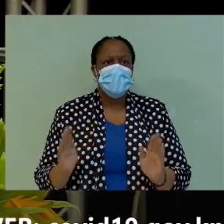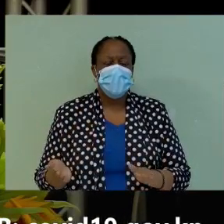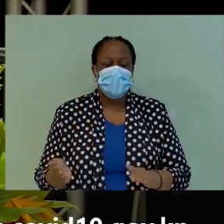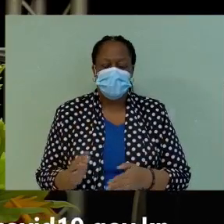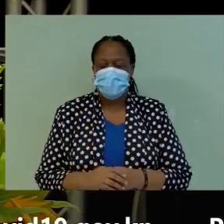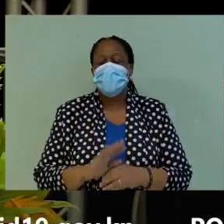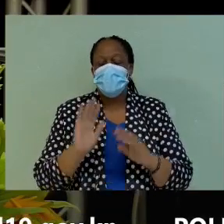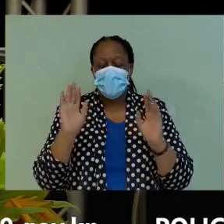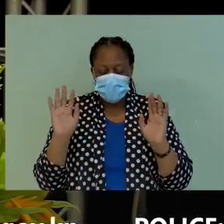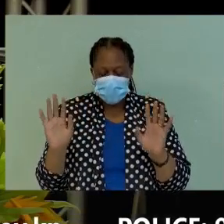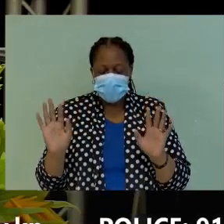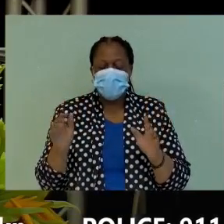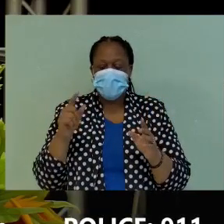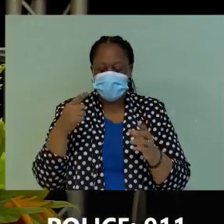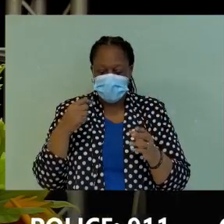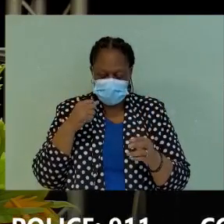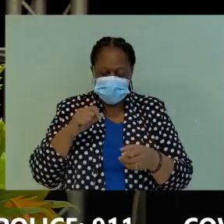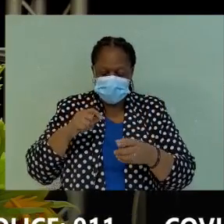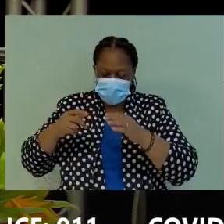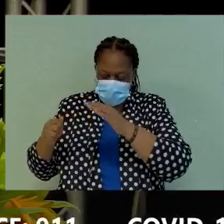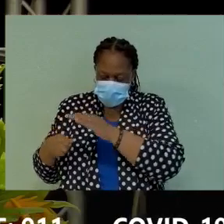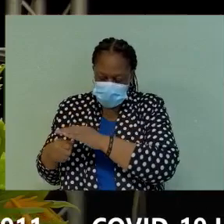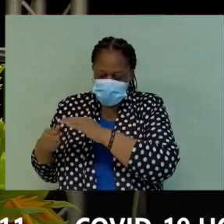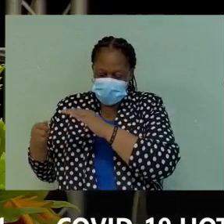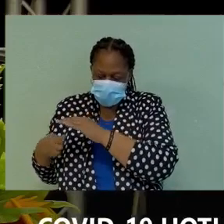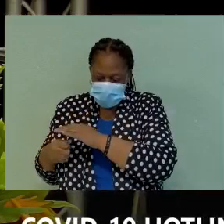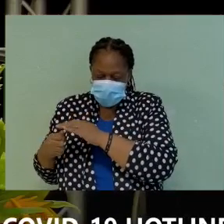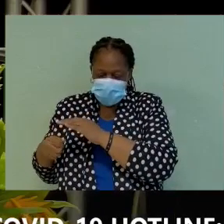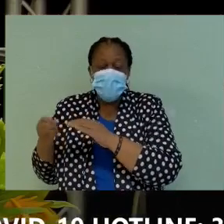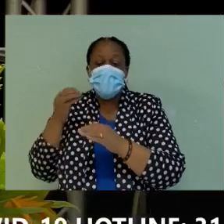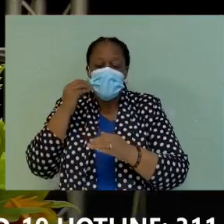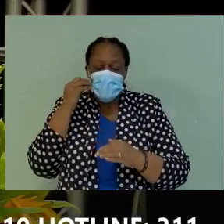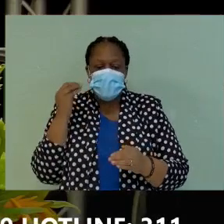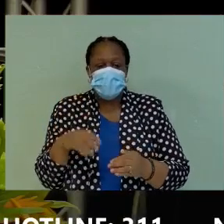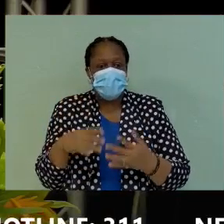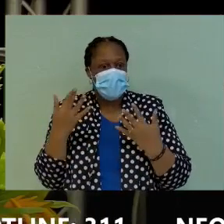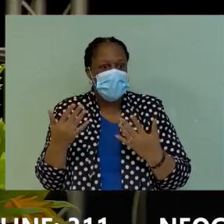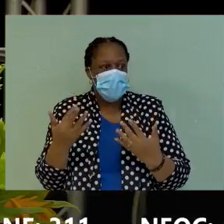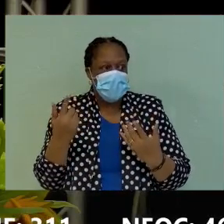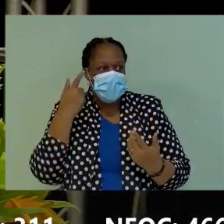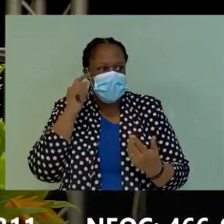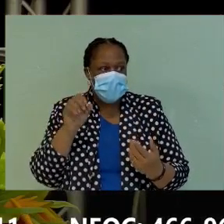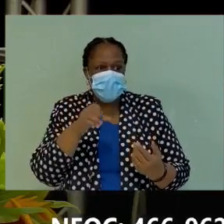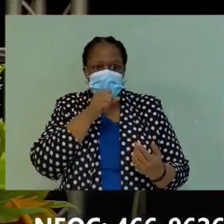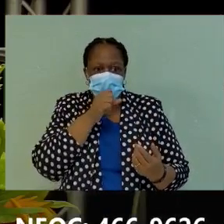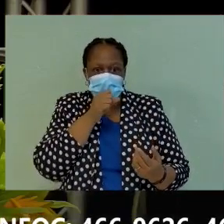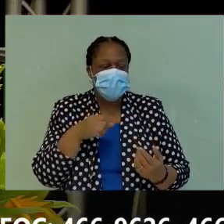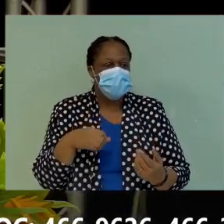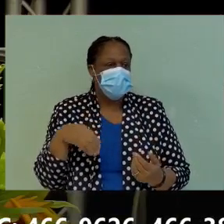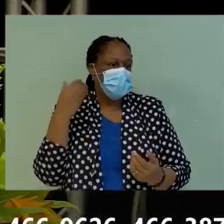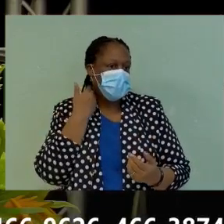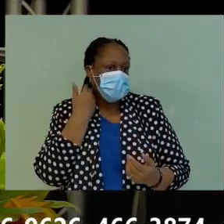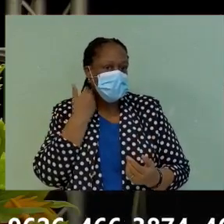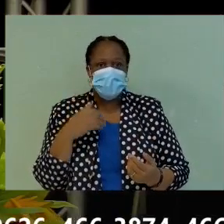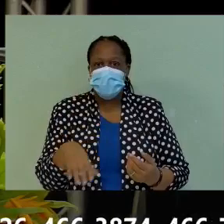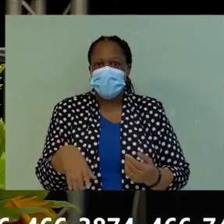home, I waited every day for the fever, cough, or shortness of breath to come, but the symptoms never